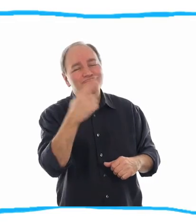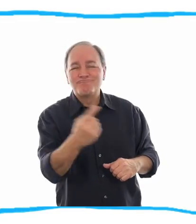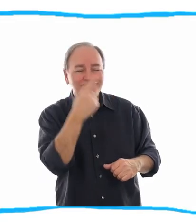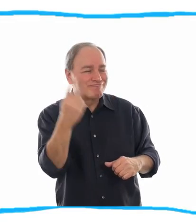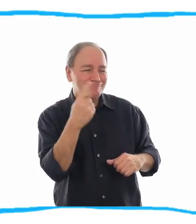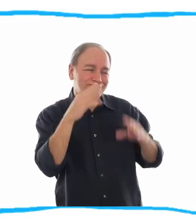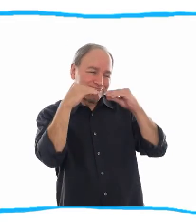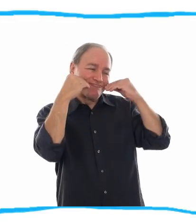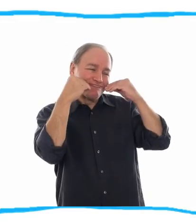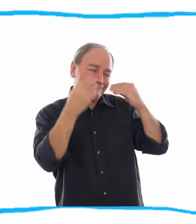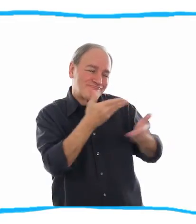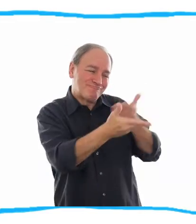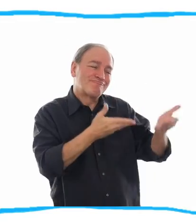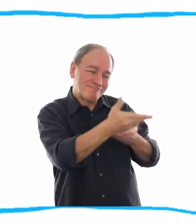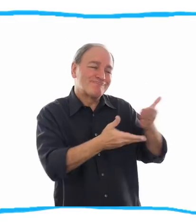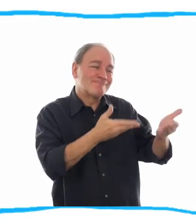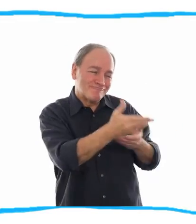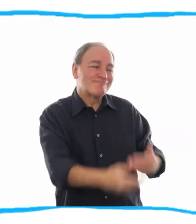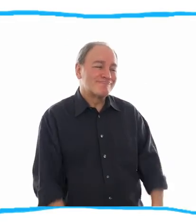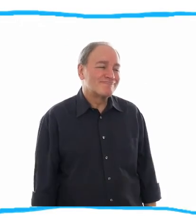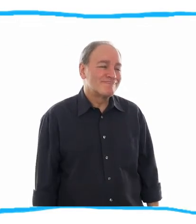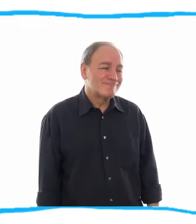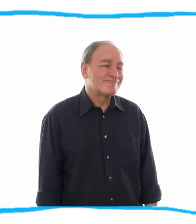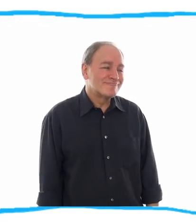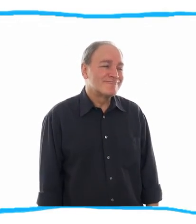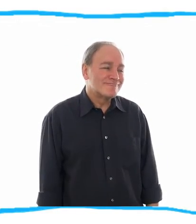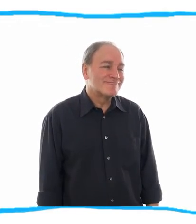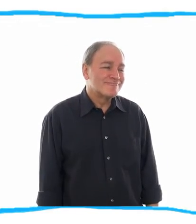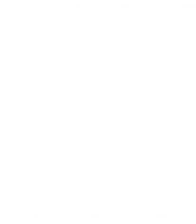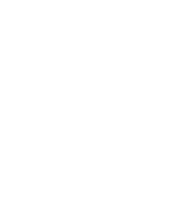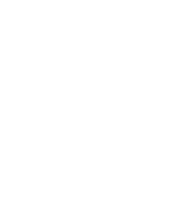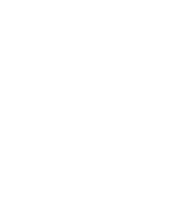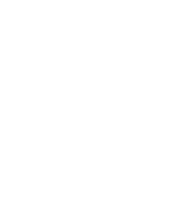You are, honey. I'm always happy to talk to you about anything.